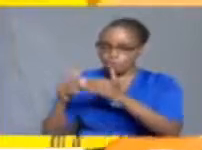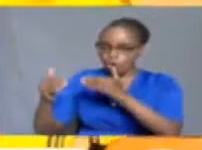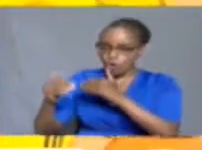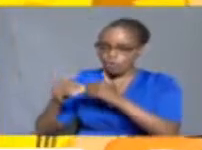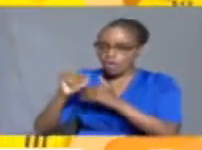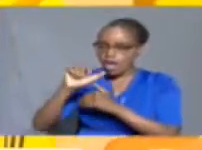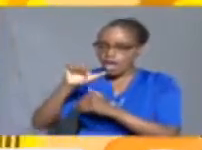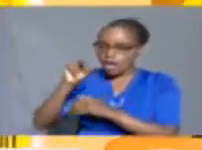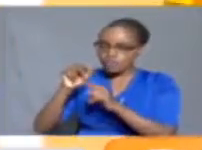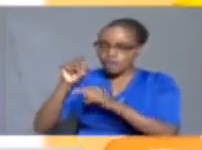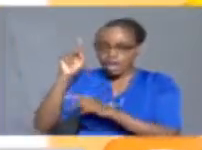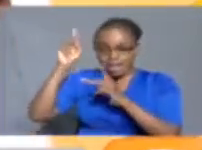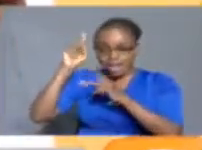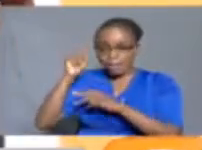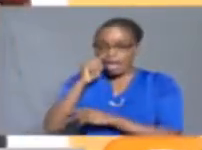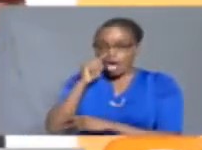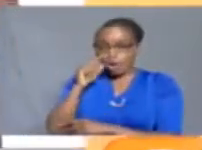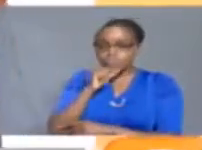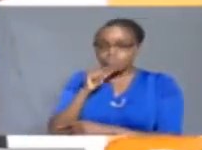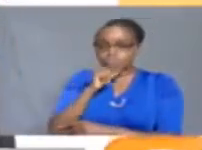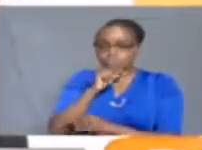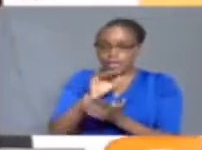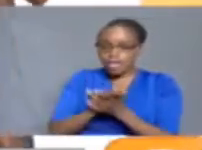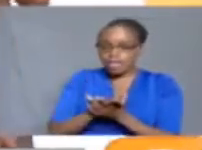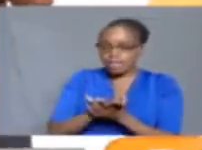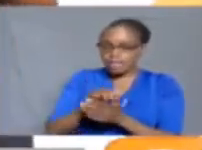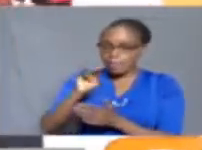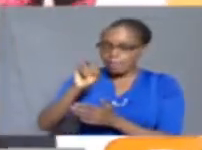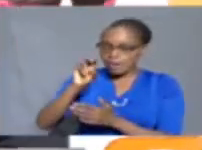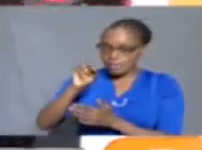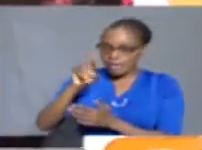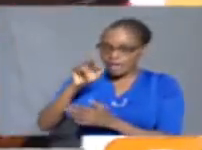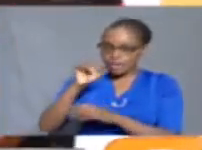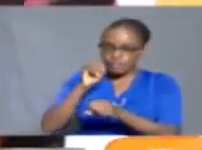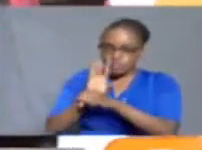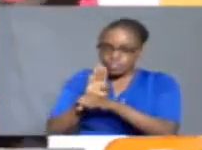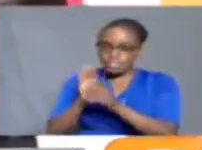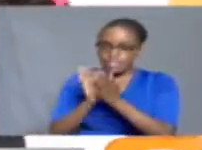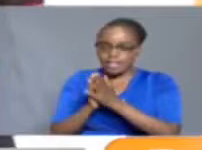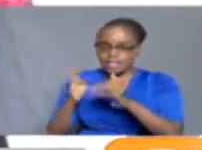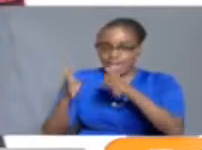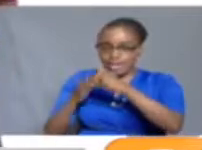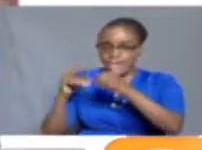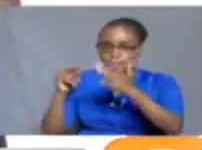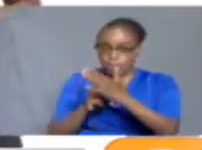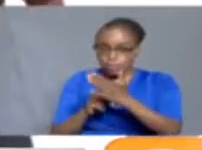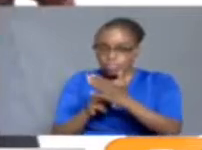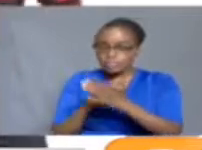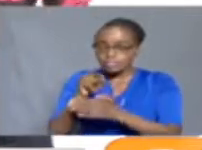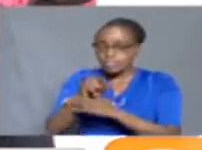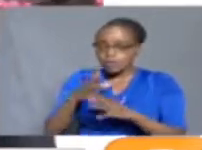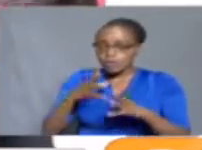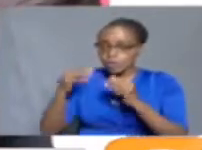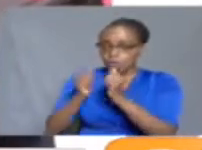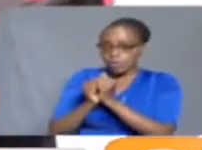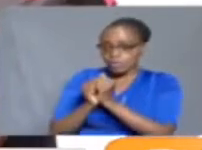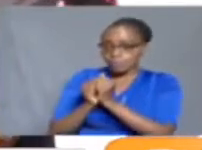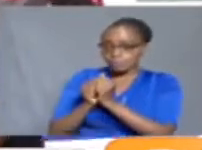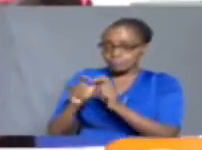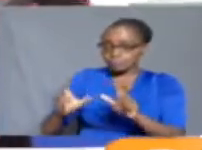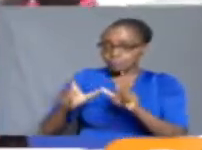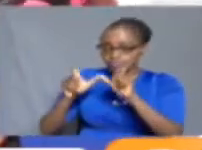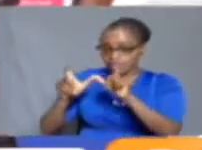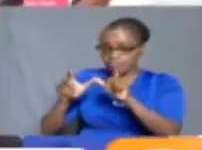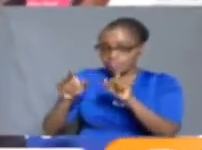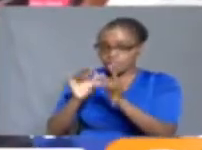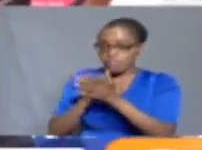Alan Wanga of Kakamega Homeboys, and Wycliffe Ochom of Bandari, who garnered 14 and 9 points. Kasumba walks home with a personalized trophy,